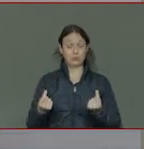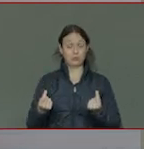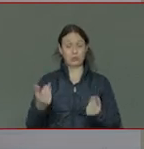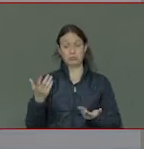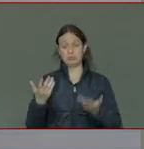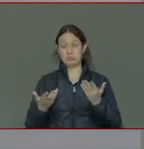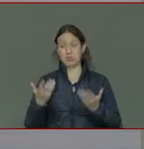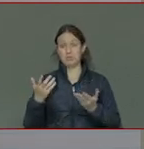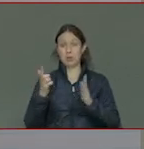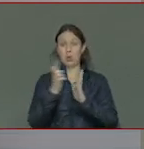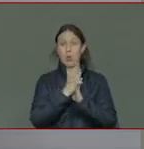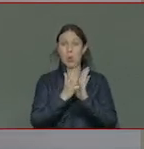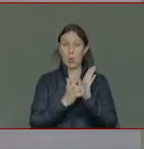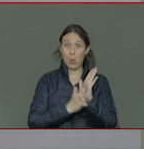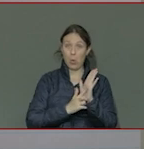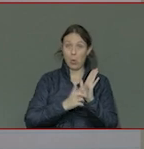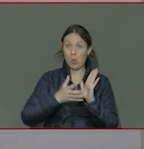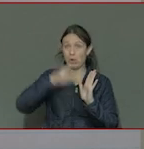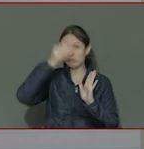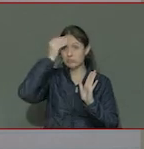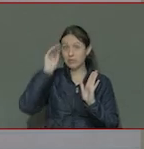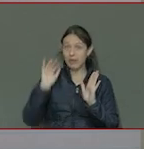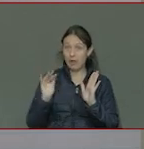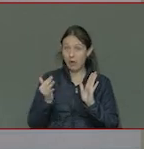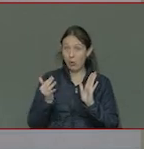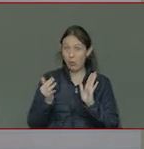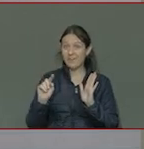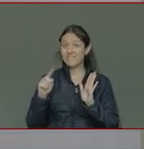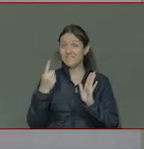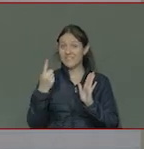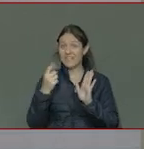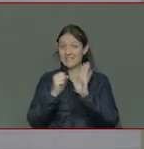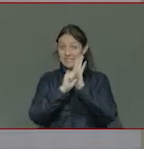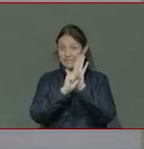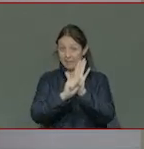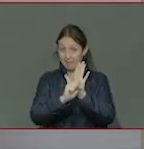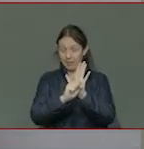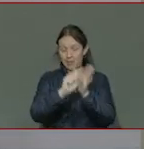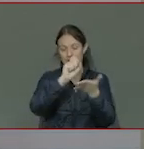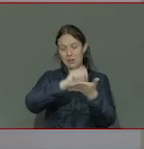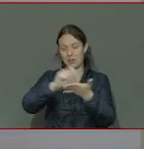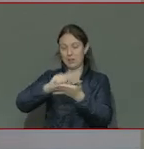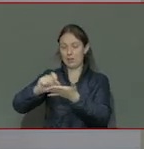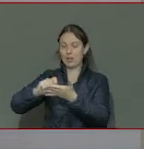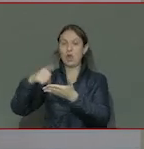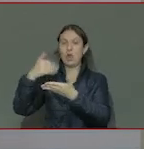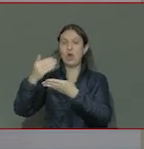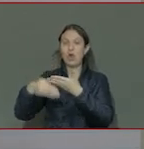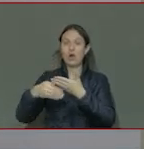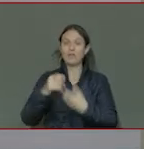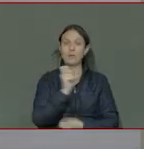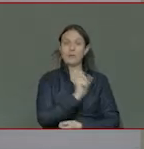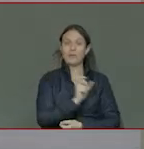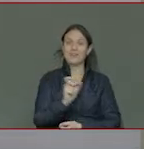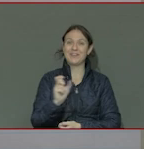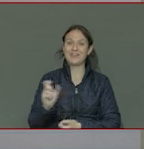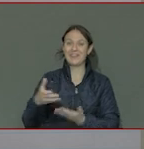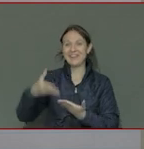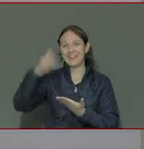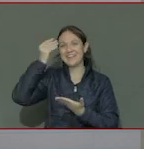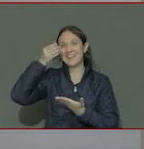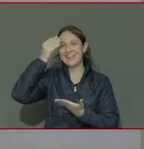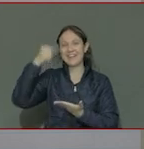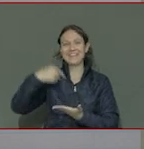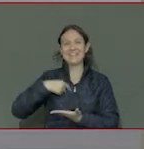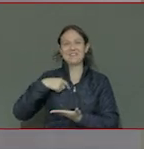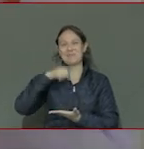learn a law, I first write it in symbols and then I learn the words. So I like using